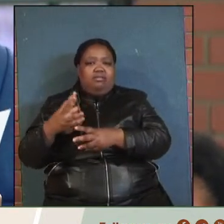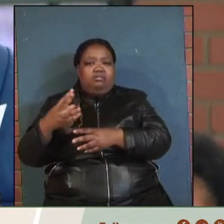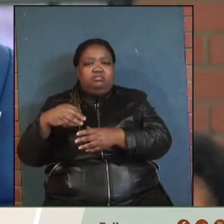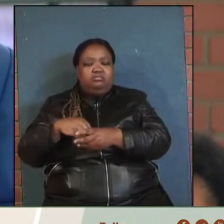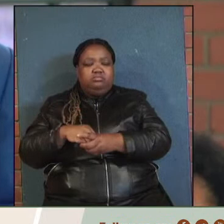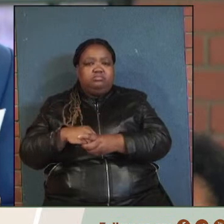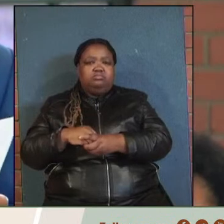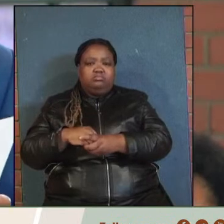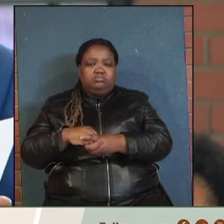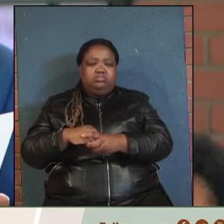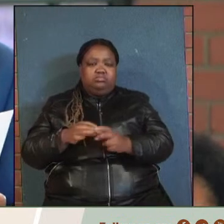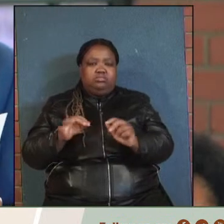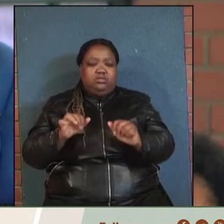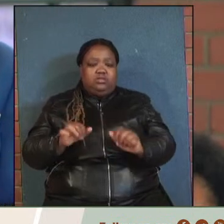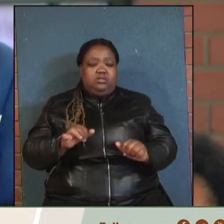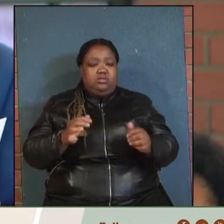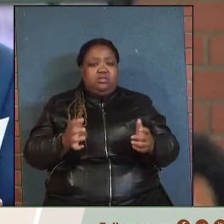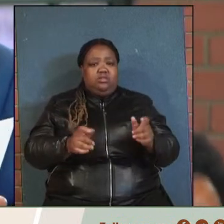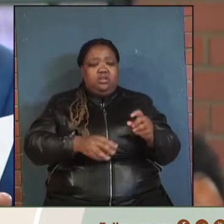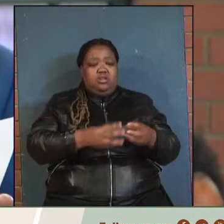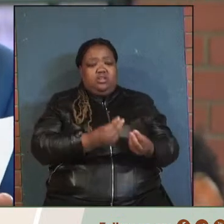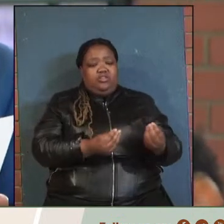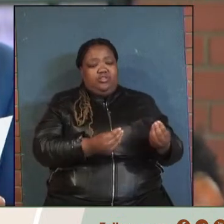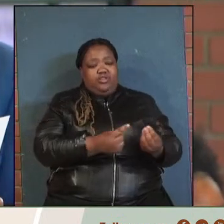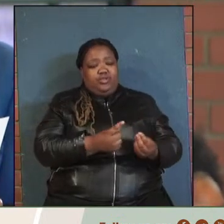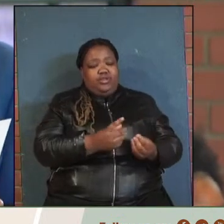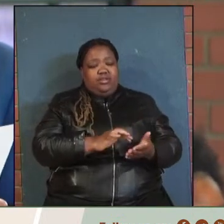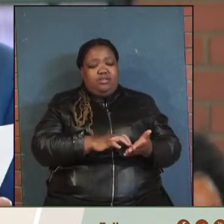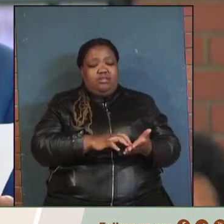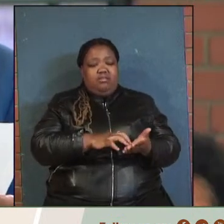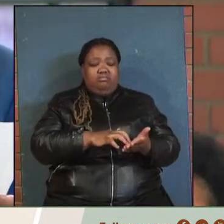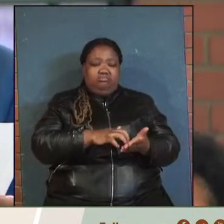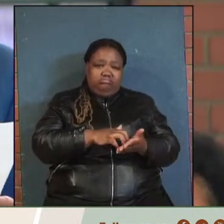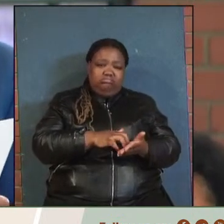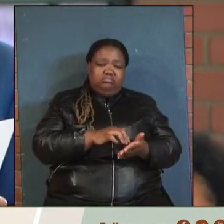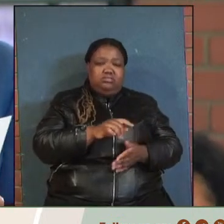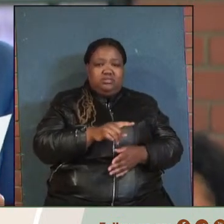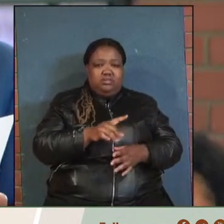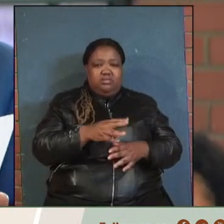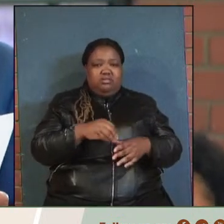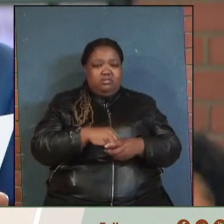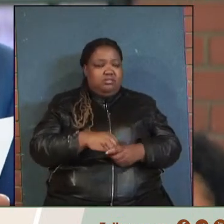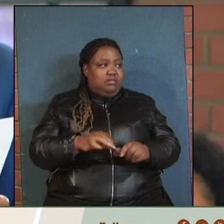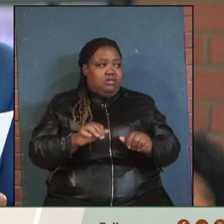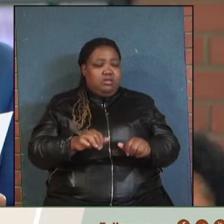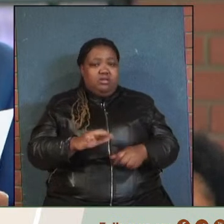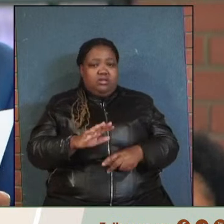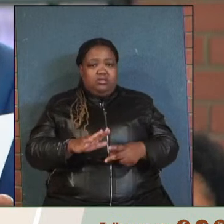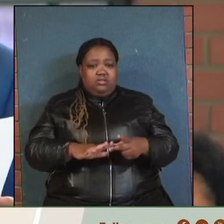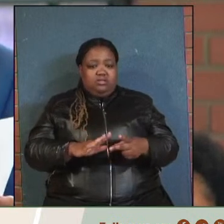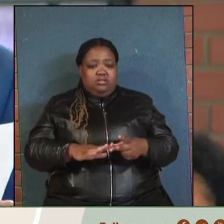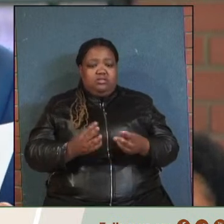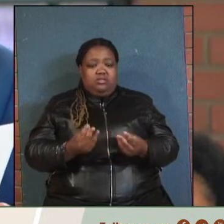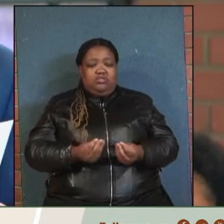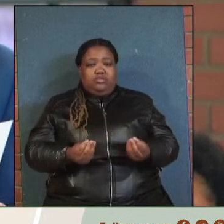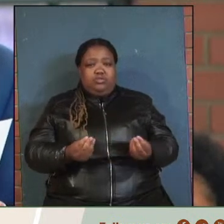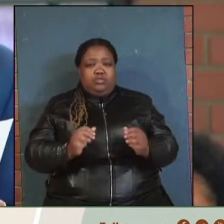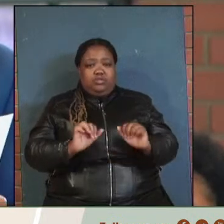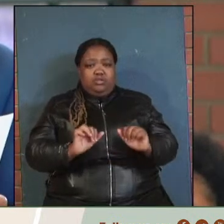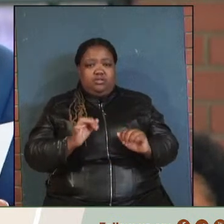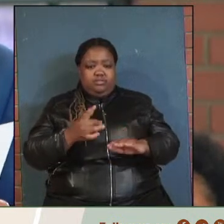Help vulnerable children and their families. Start a playgroup. Number two, discipline your children